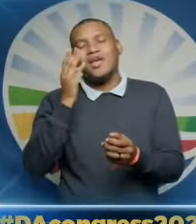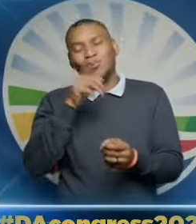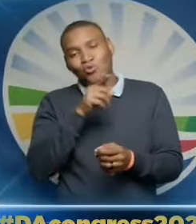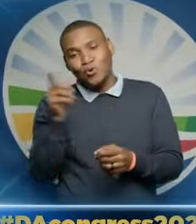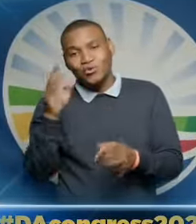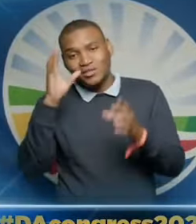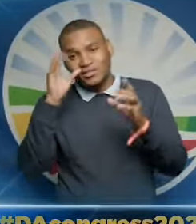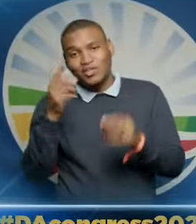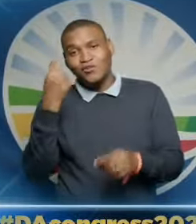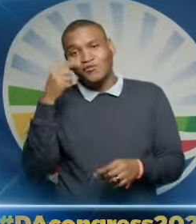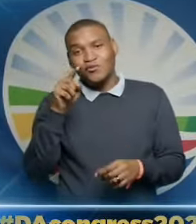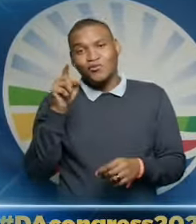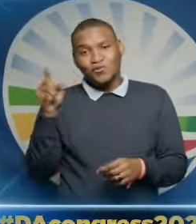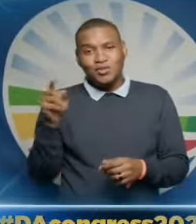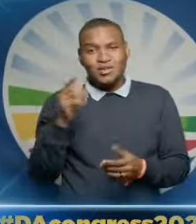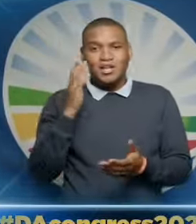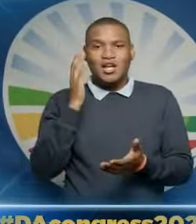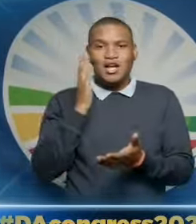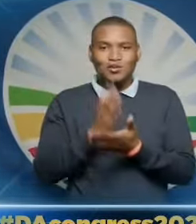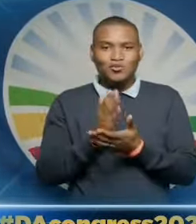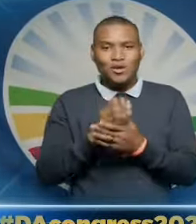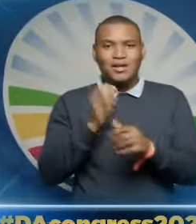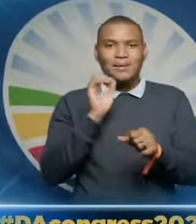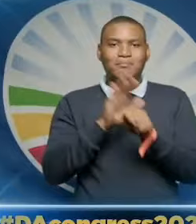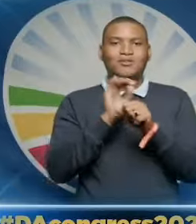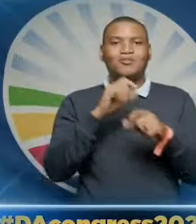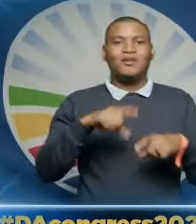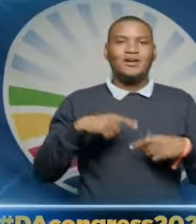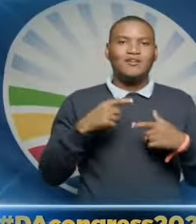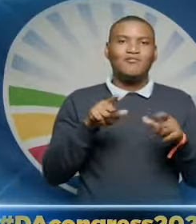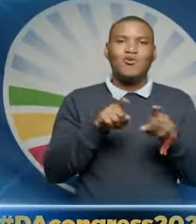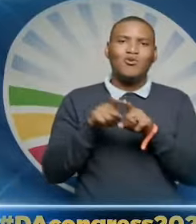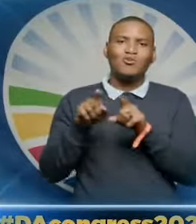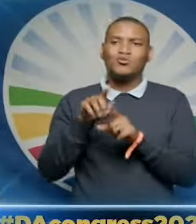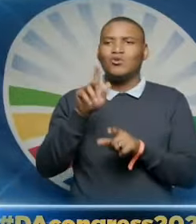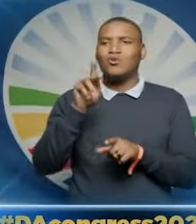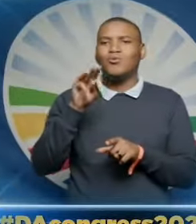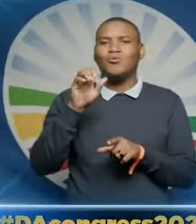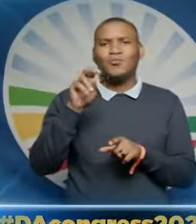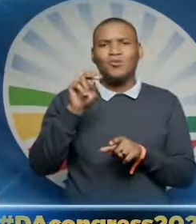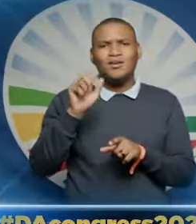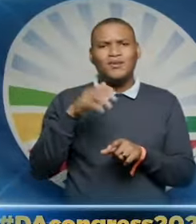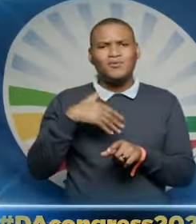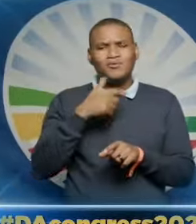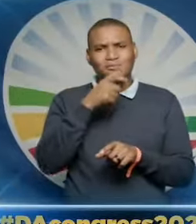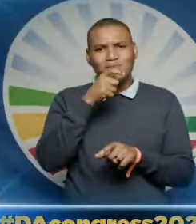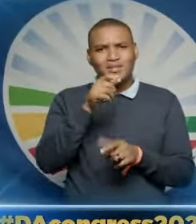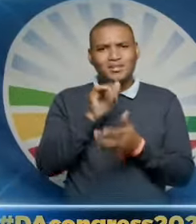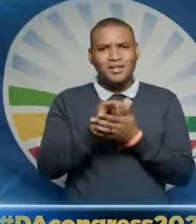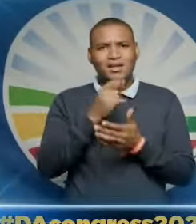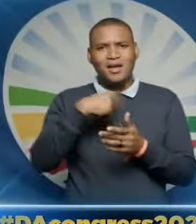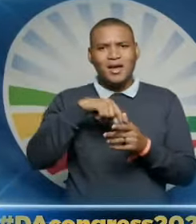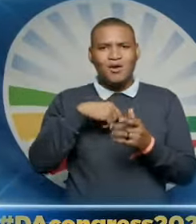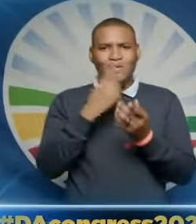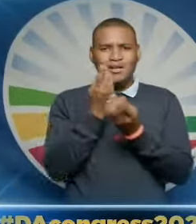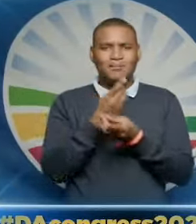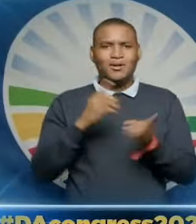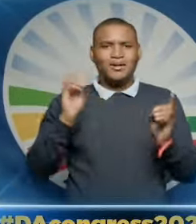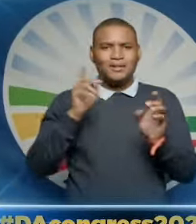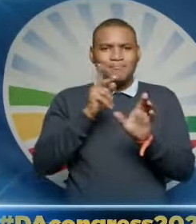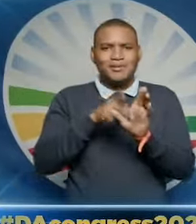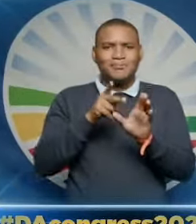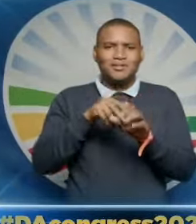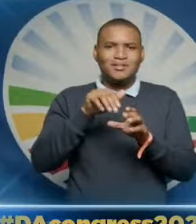decisions on your behalf that actually impact your life. But also, Kwena, I want to mention the fact that our democratic participation in